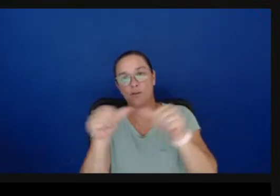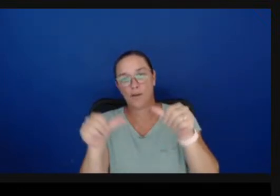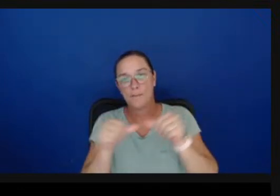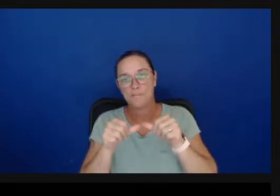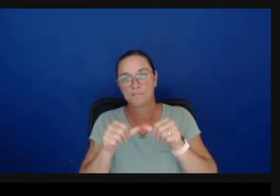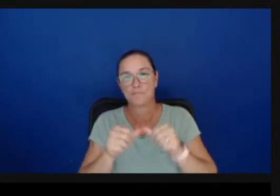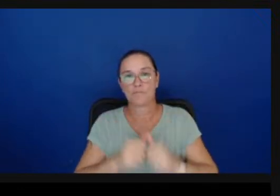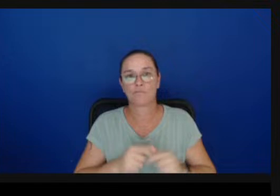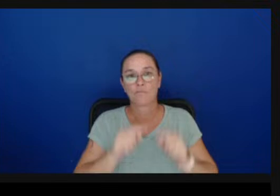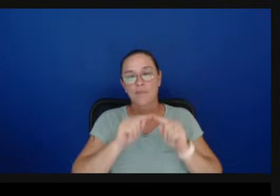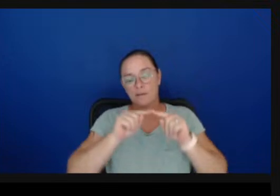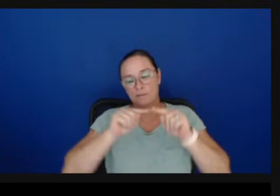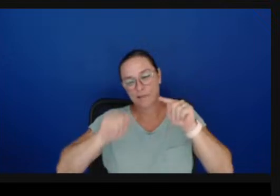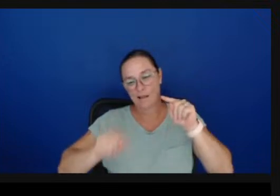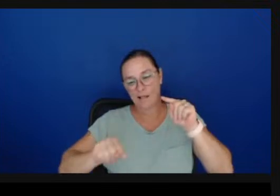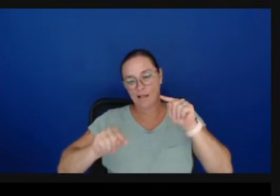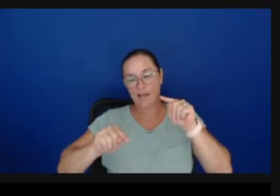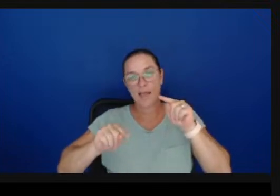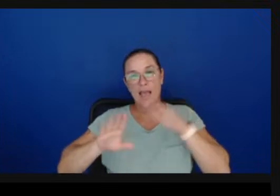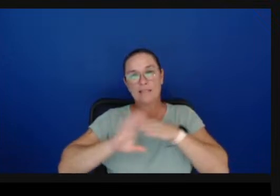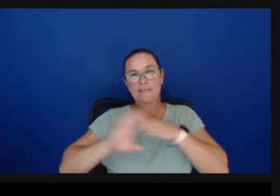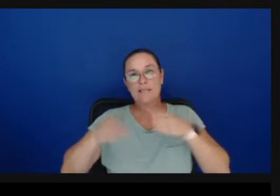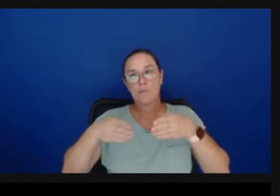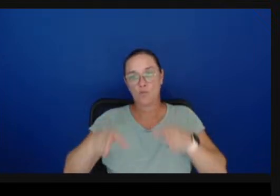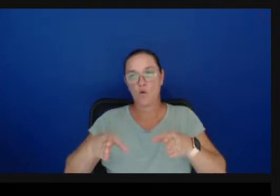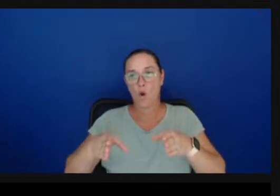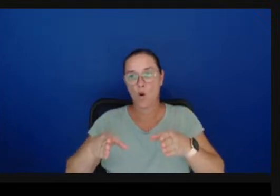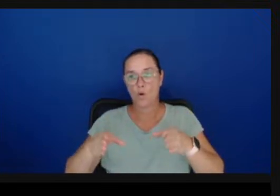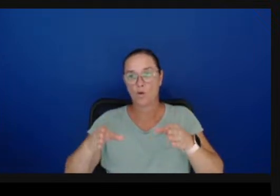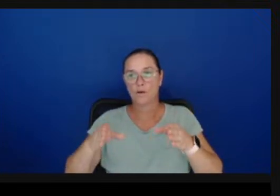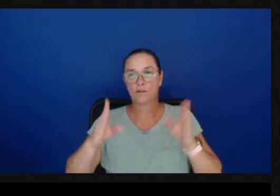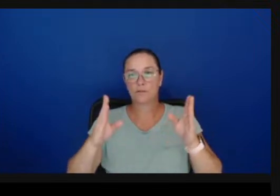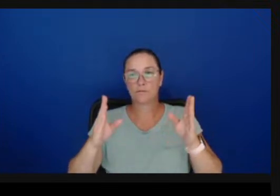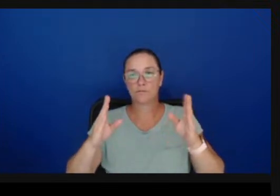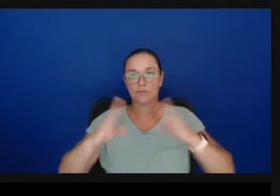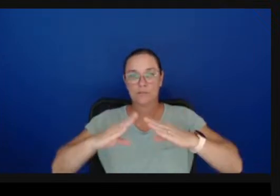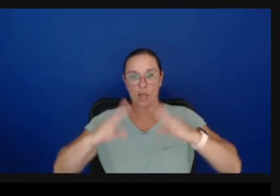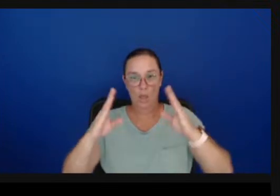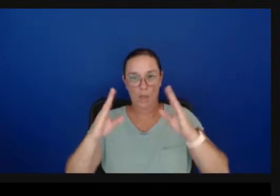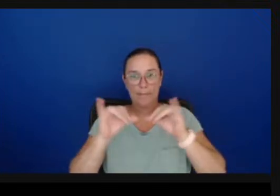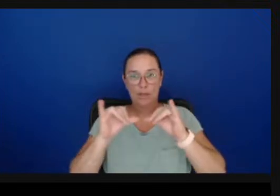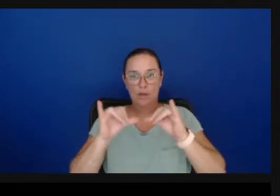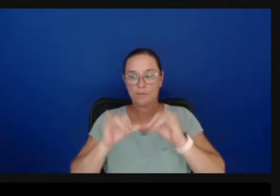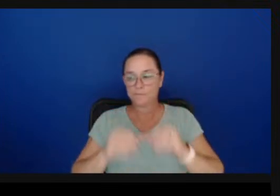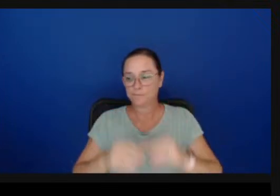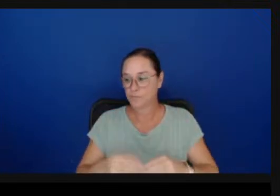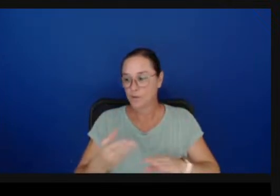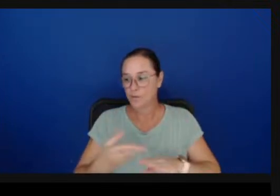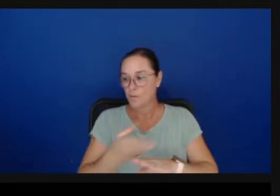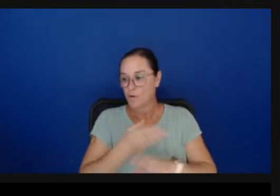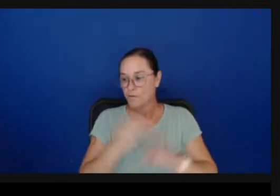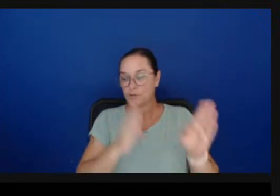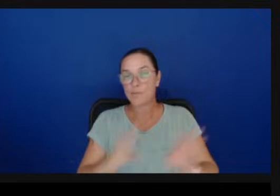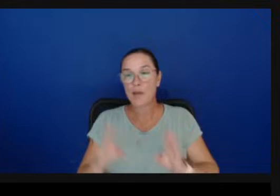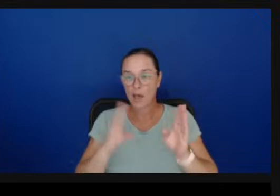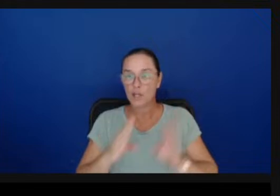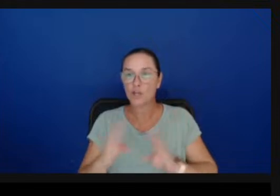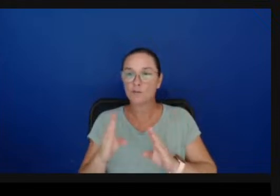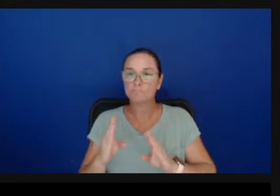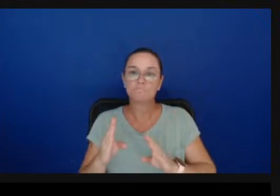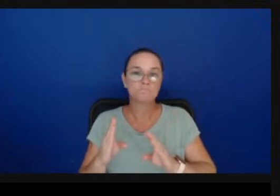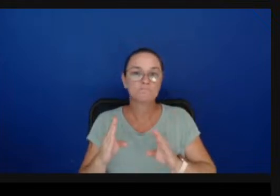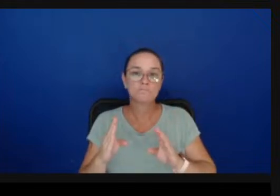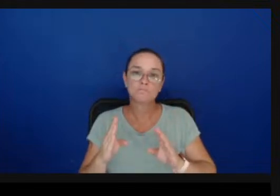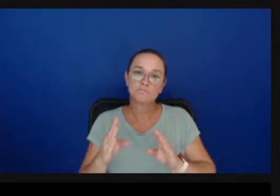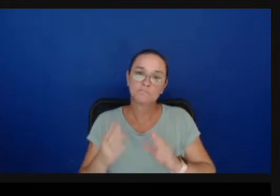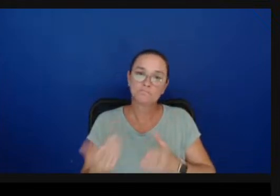Further down at the escape road tilt meter by Mauna Ulu, the previous pattern has resumed, so it seems like it's pretty quiet there